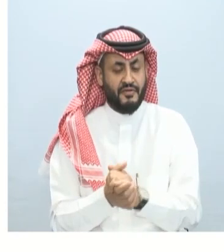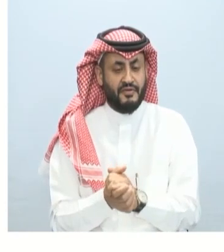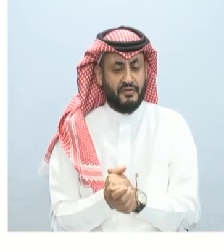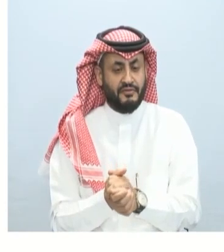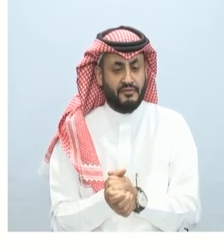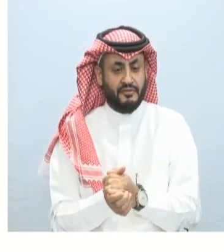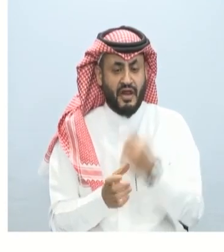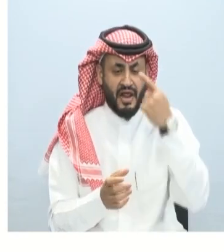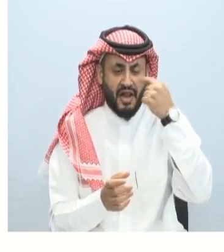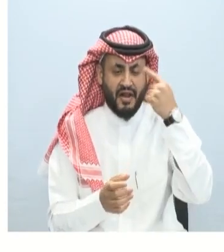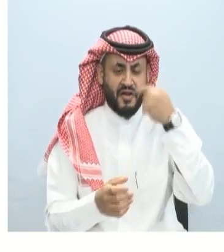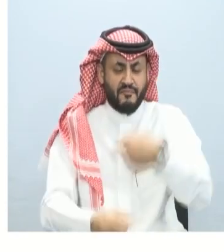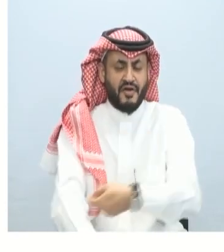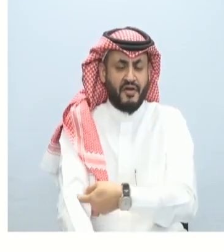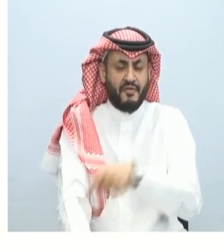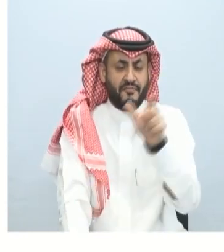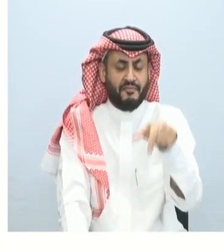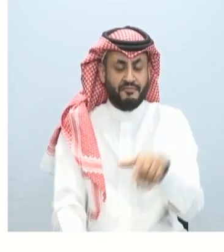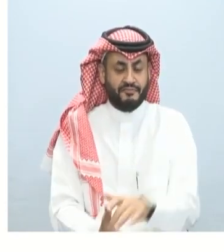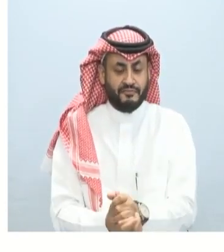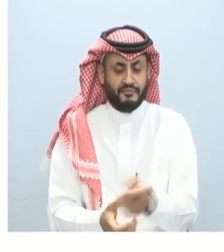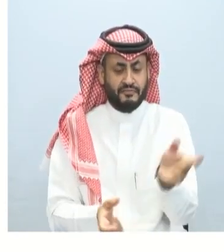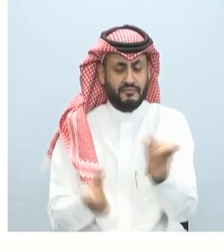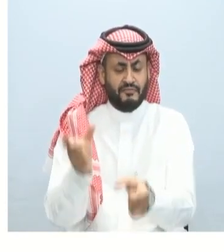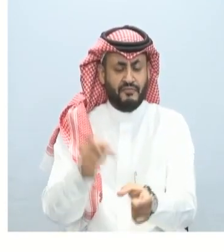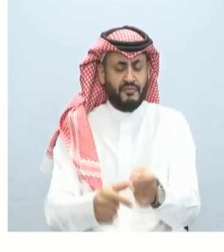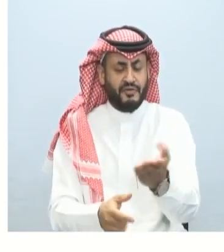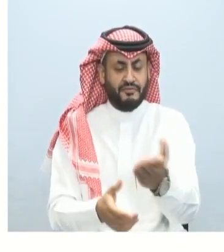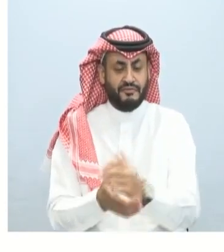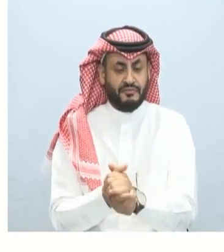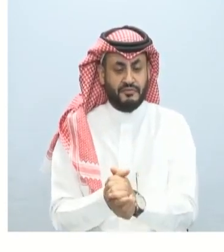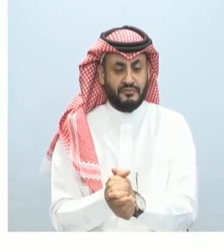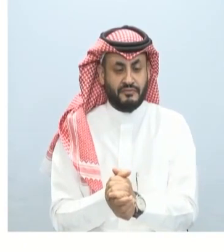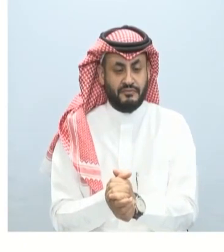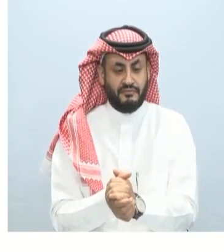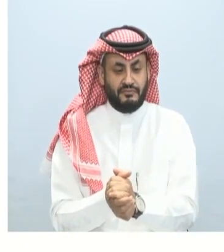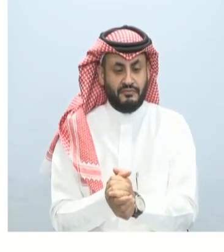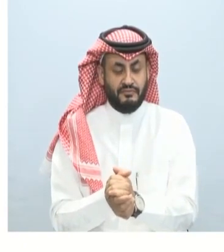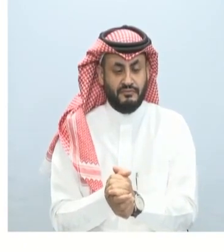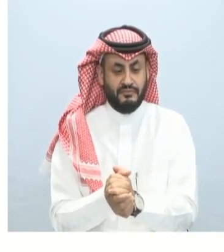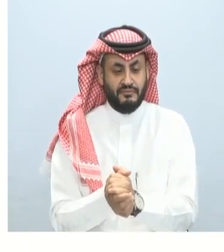Now this is one thing. If we want to just apply our sentences here, we can say, for example,